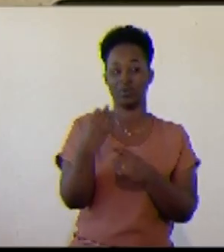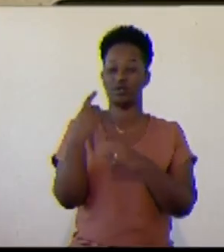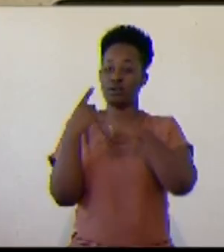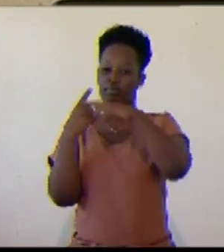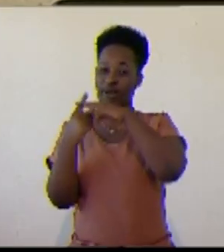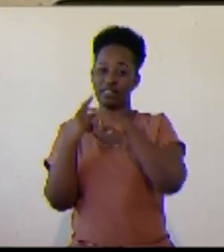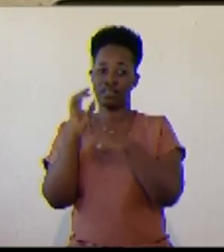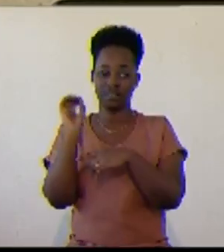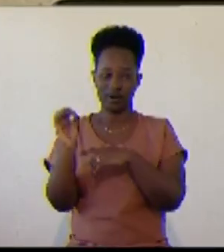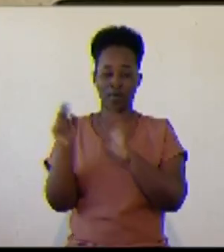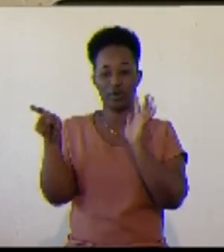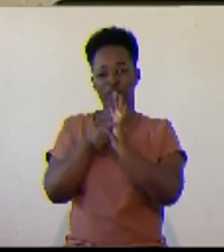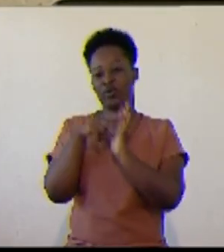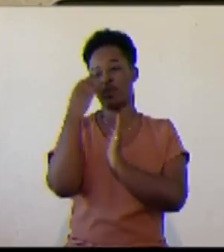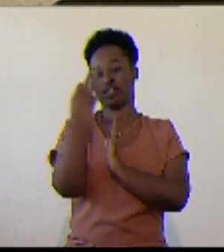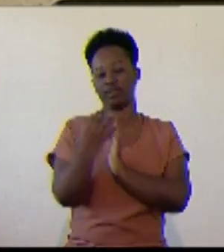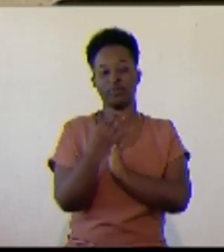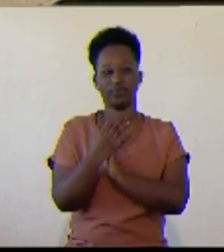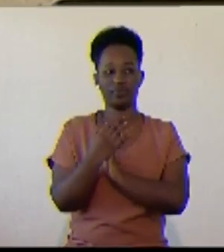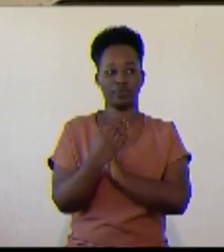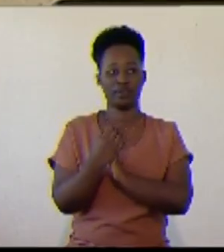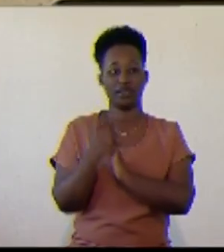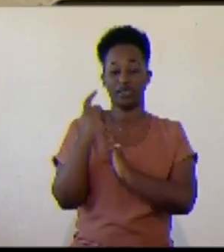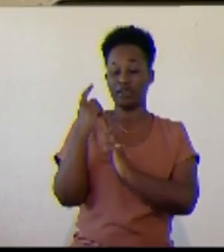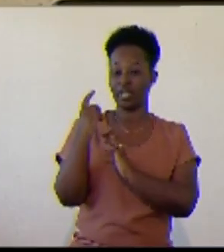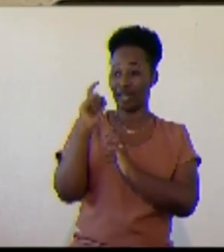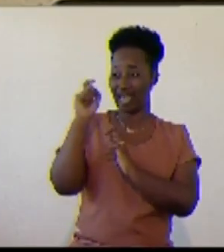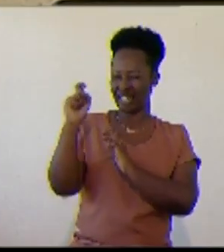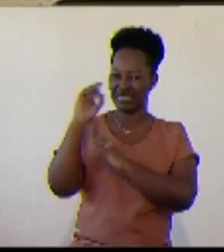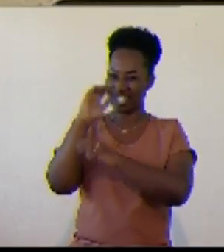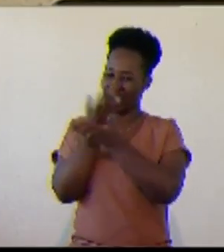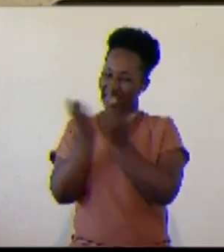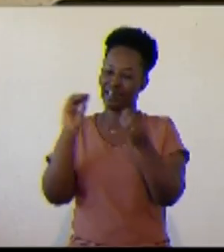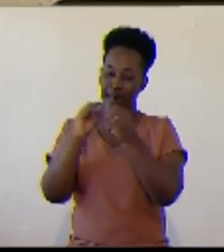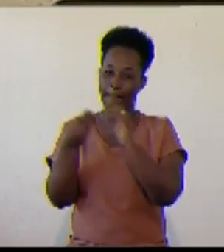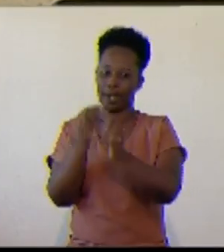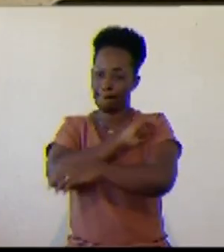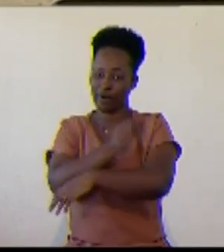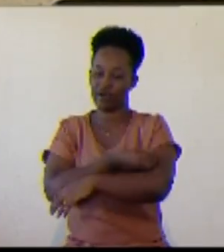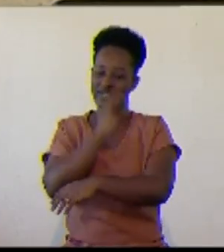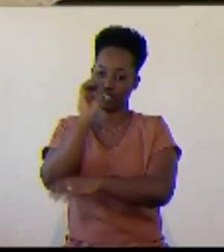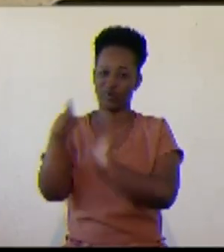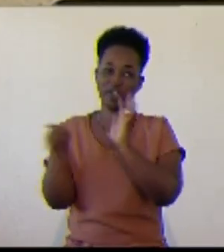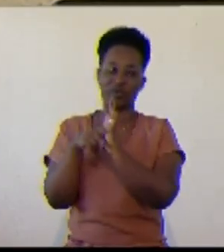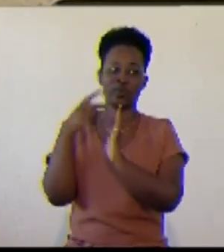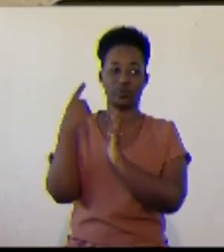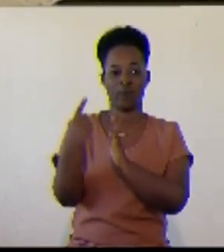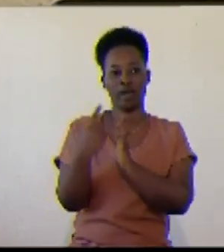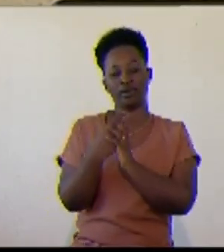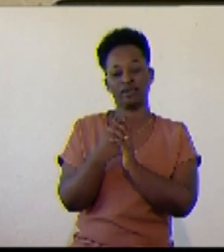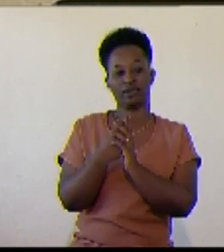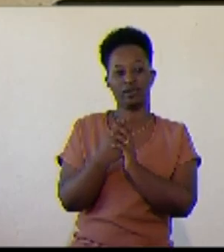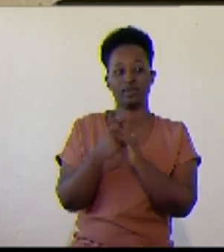plus 0, which is equal to 3. Here, this x power 0, any number to power 0 is equal to 1. So 3 power 1 is